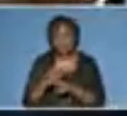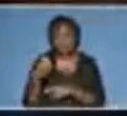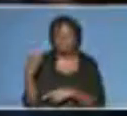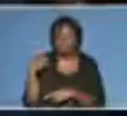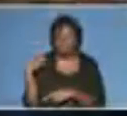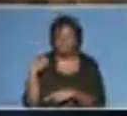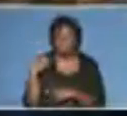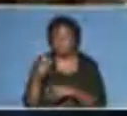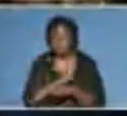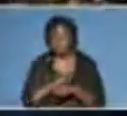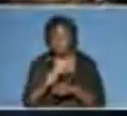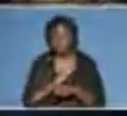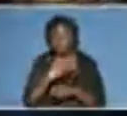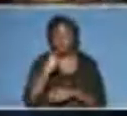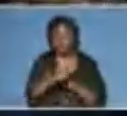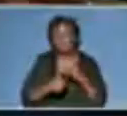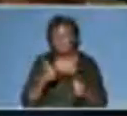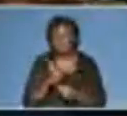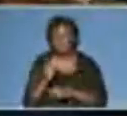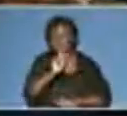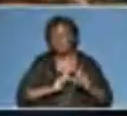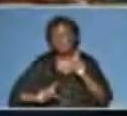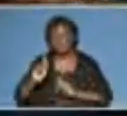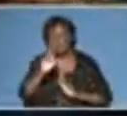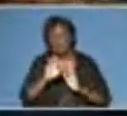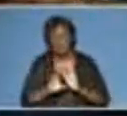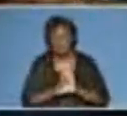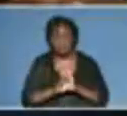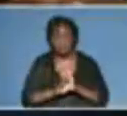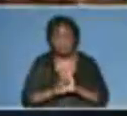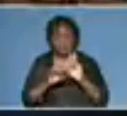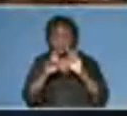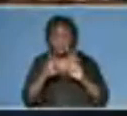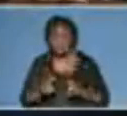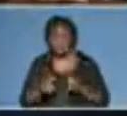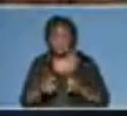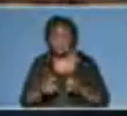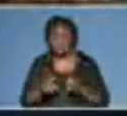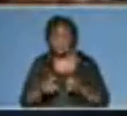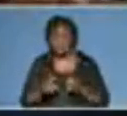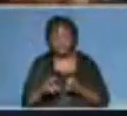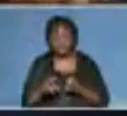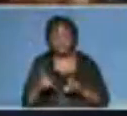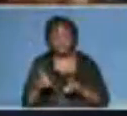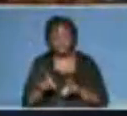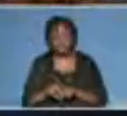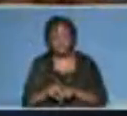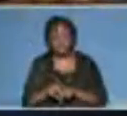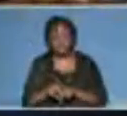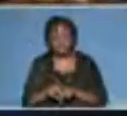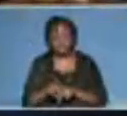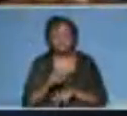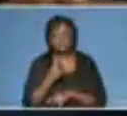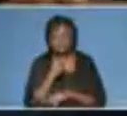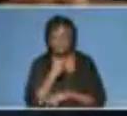and annual performance assessments. As I close, I note the significance of this